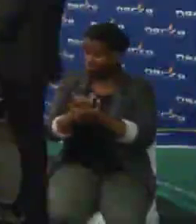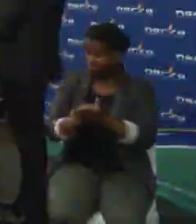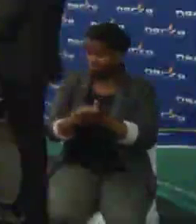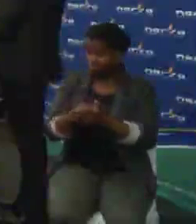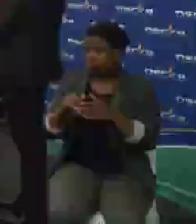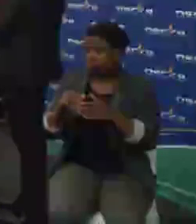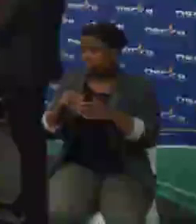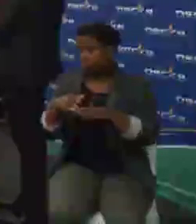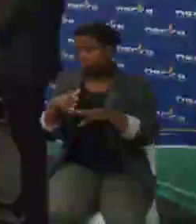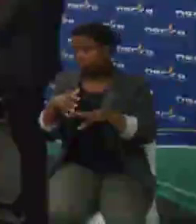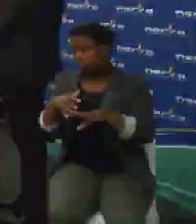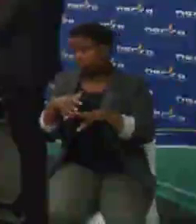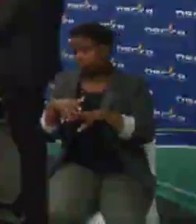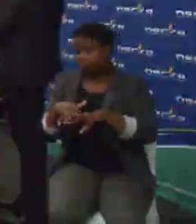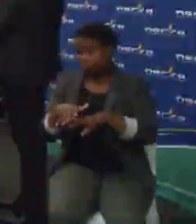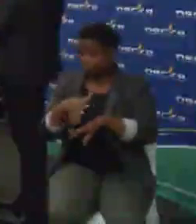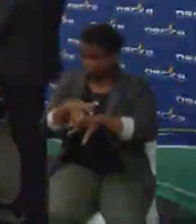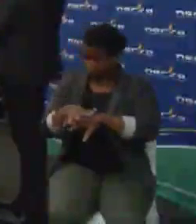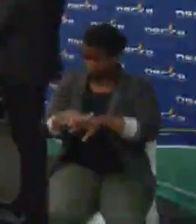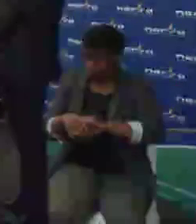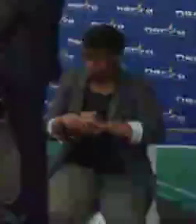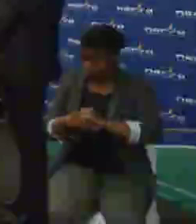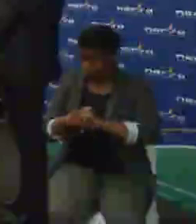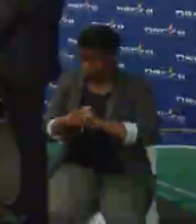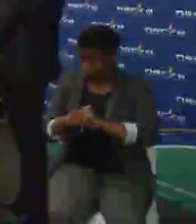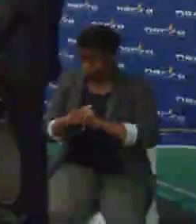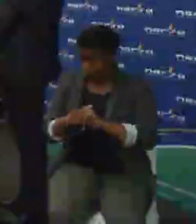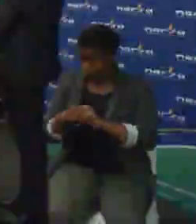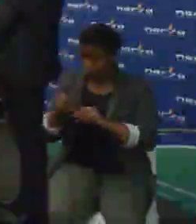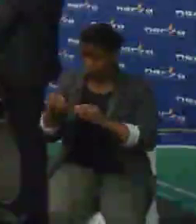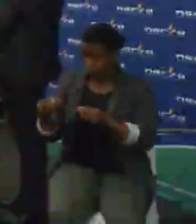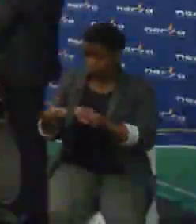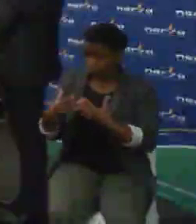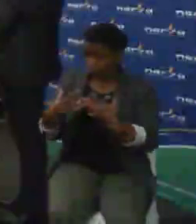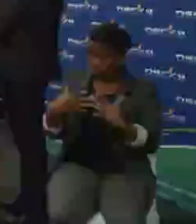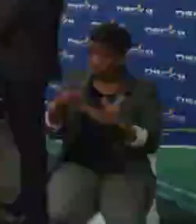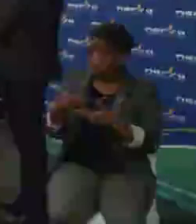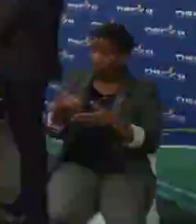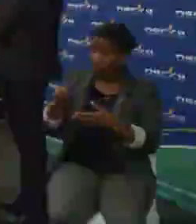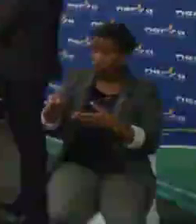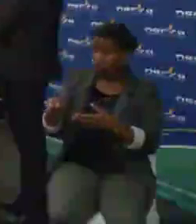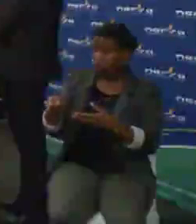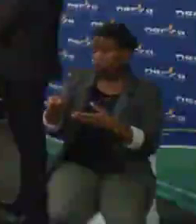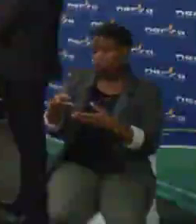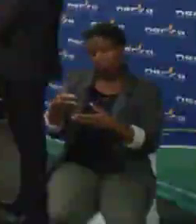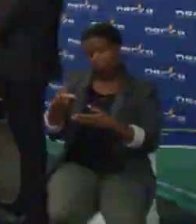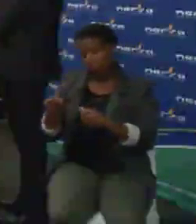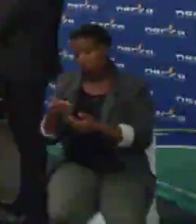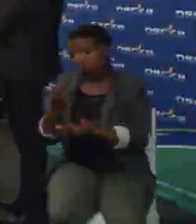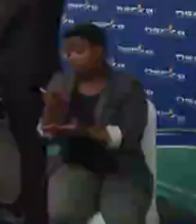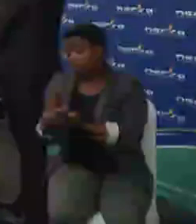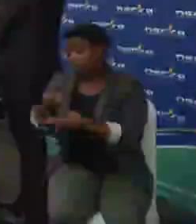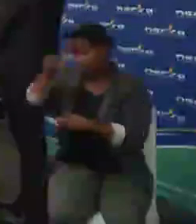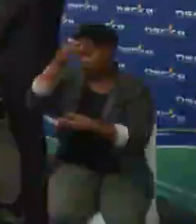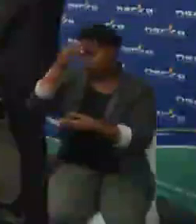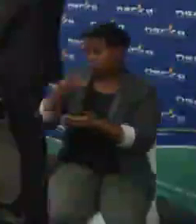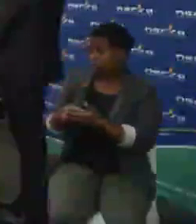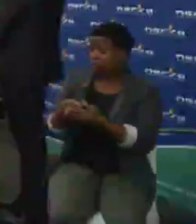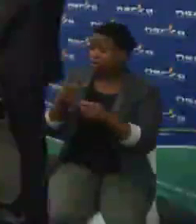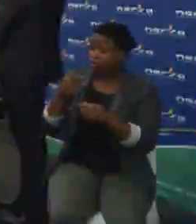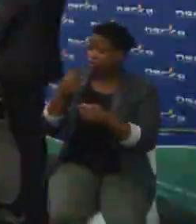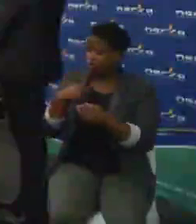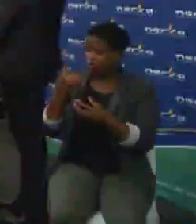underestimated. So the request that you provide your own estimation just to make a change.